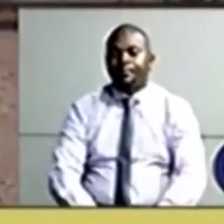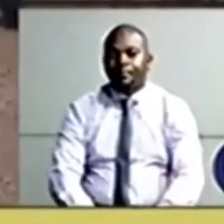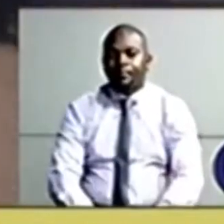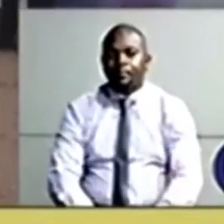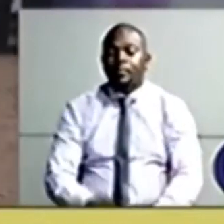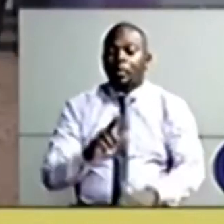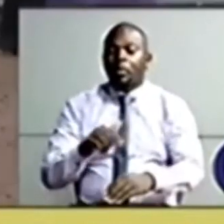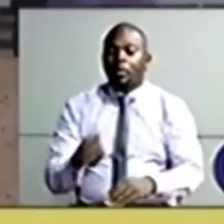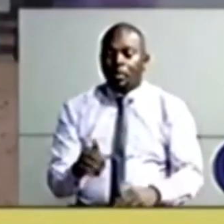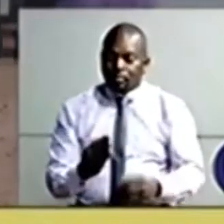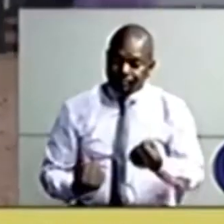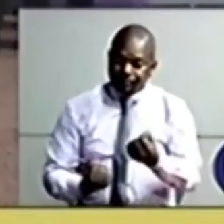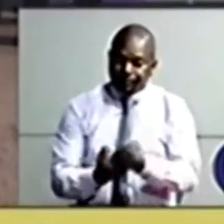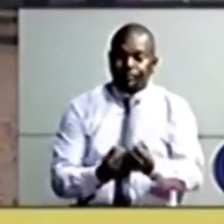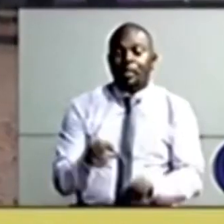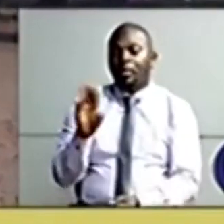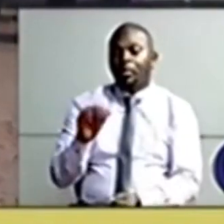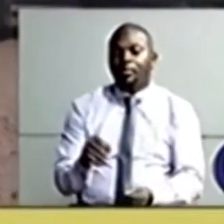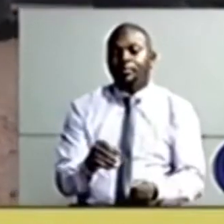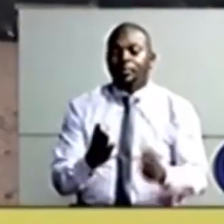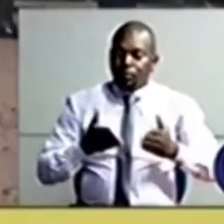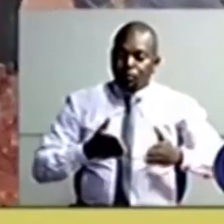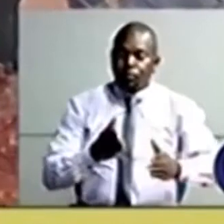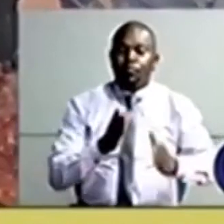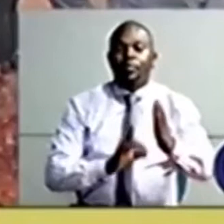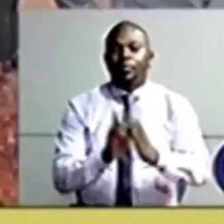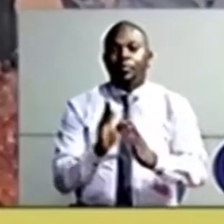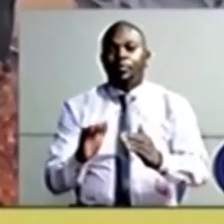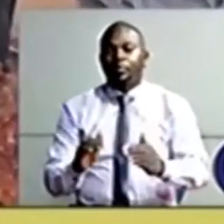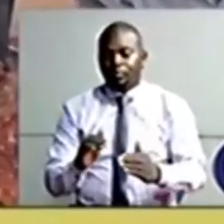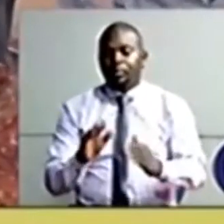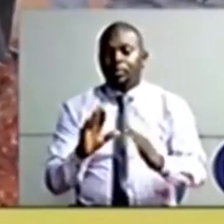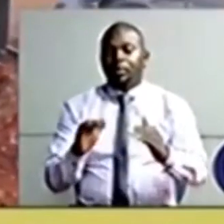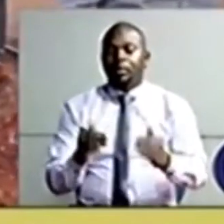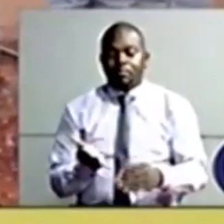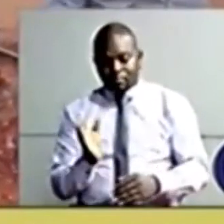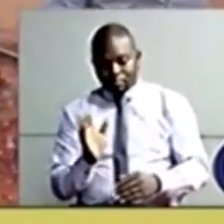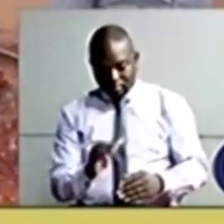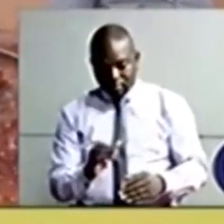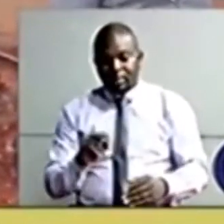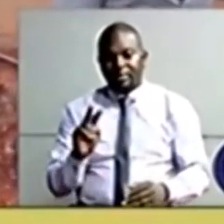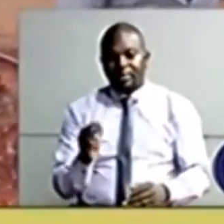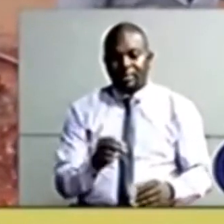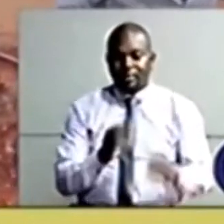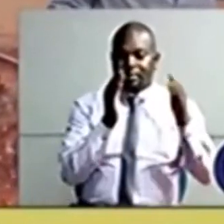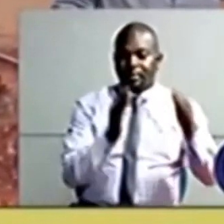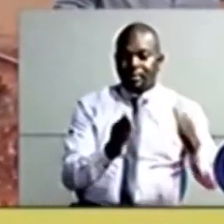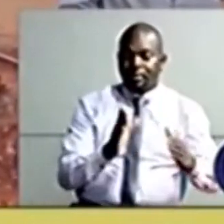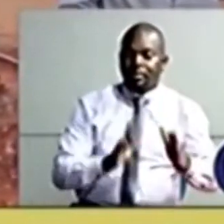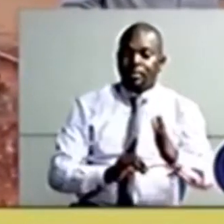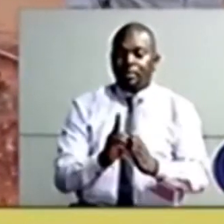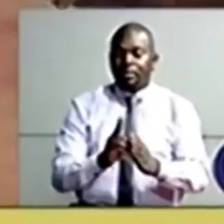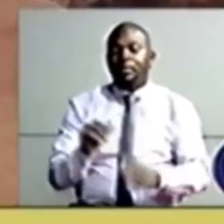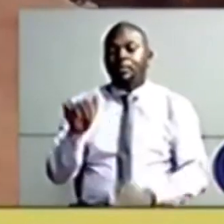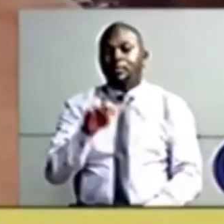When the Uganda Support to Municipal Infrastructure Development, Usmid, embarked on the second phase of developing